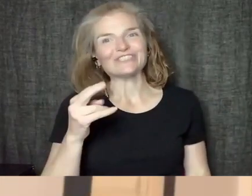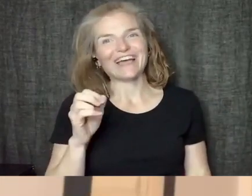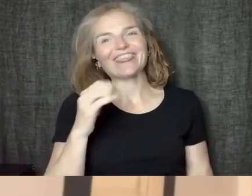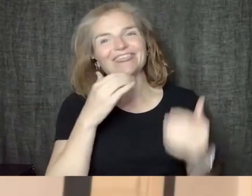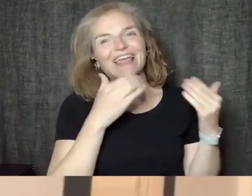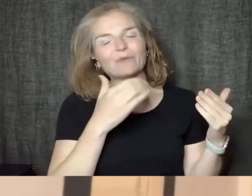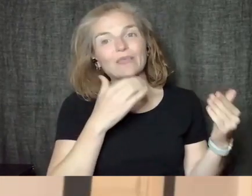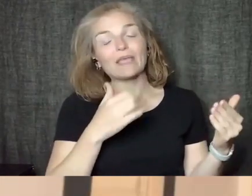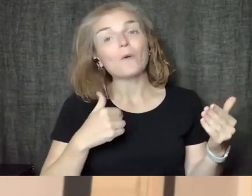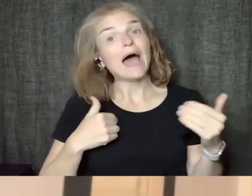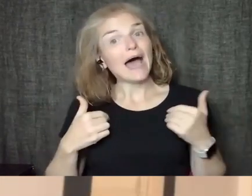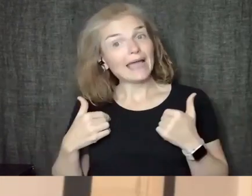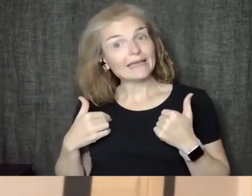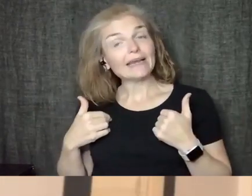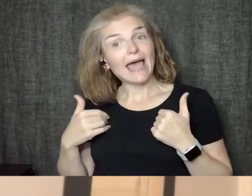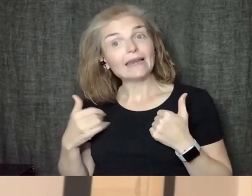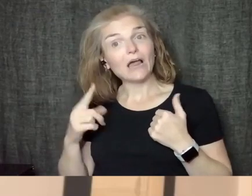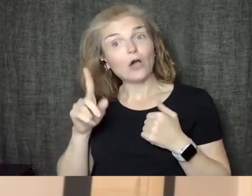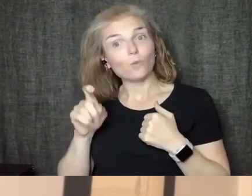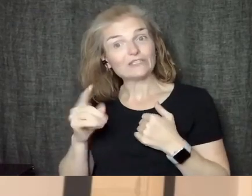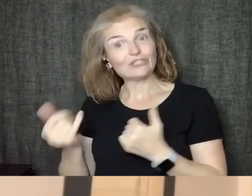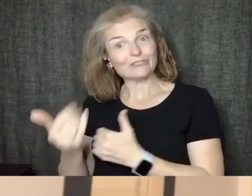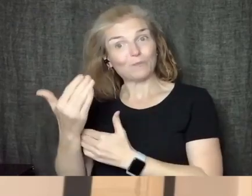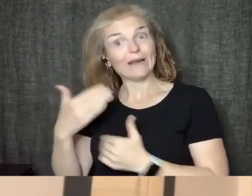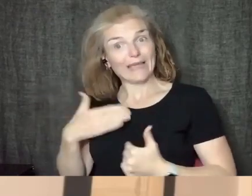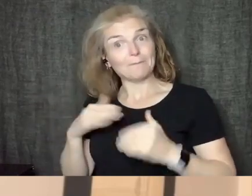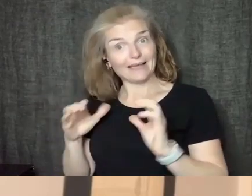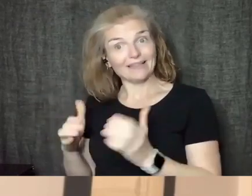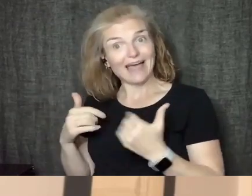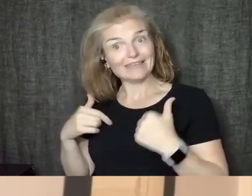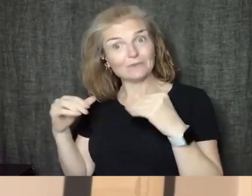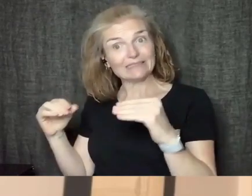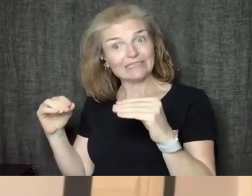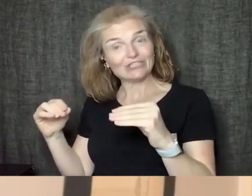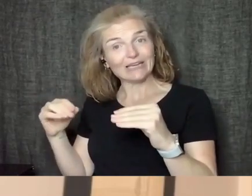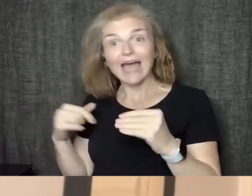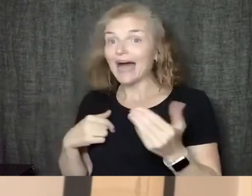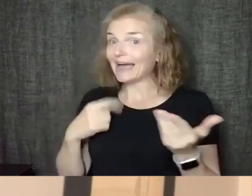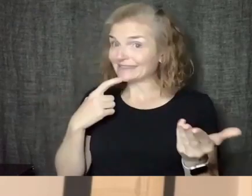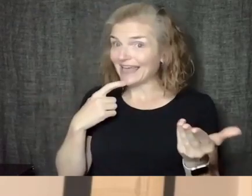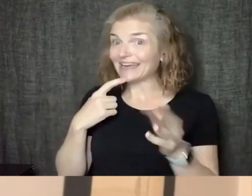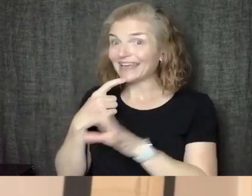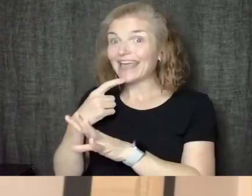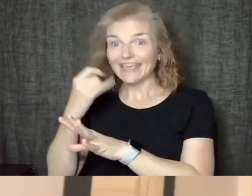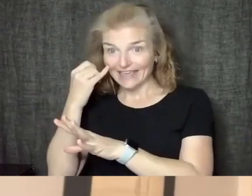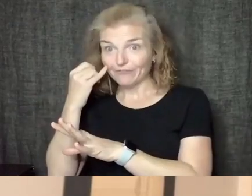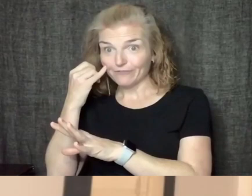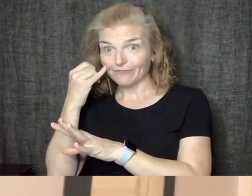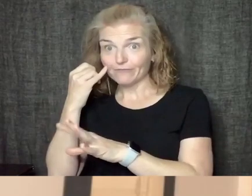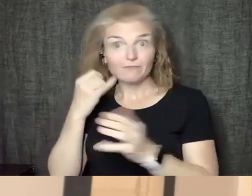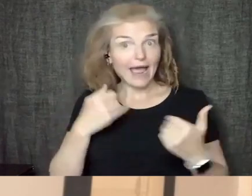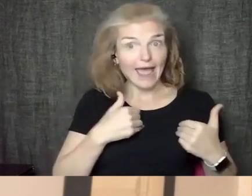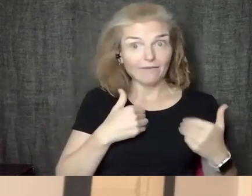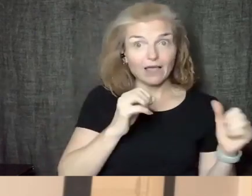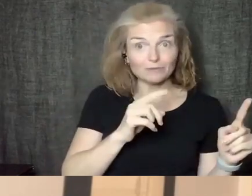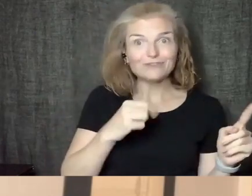I had a question this morning in the class that I was teaching that I said, if we had a chance, that I would ask you, which